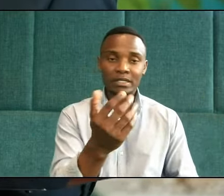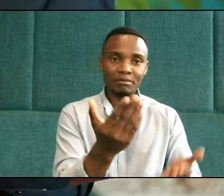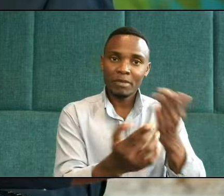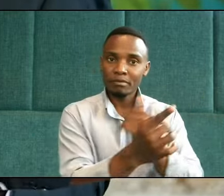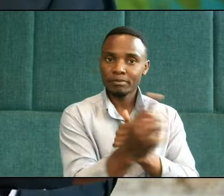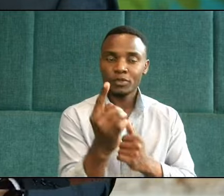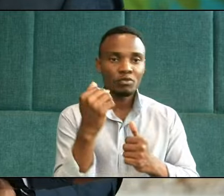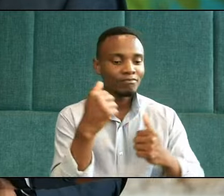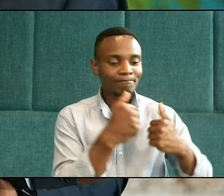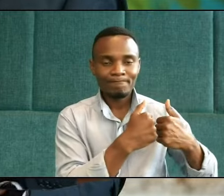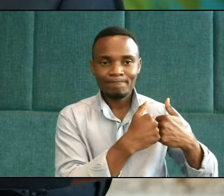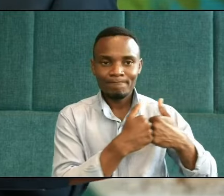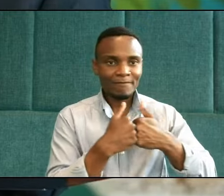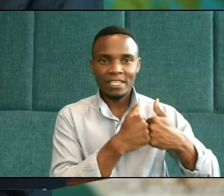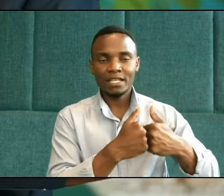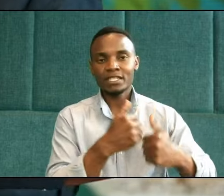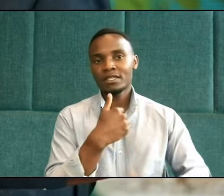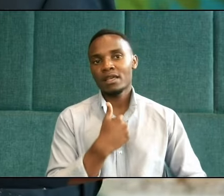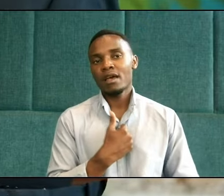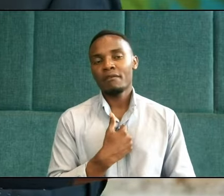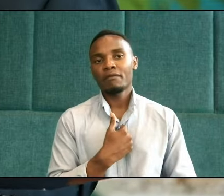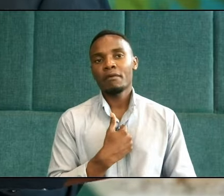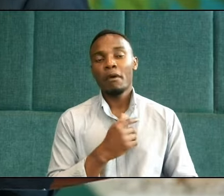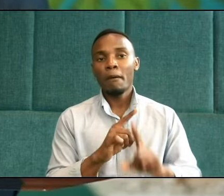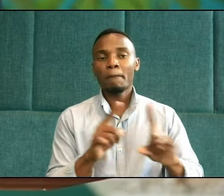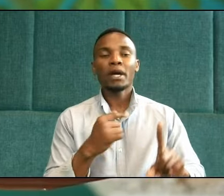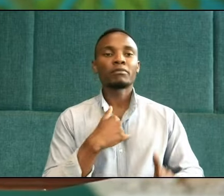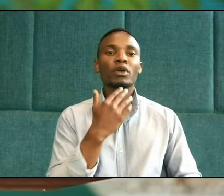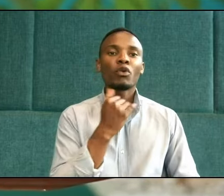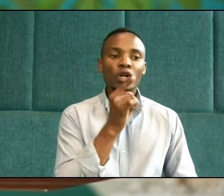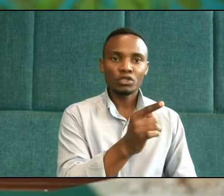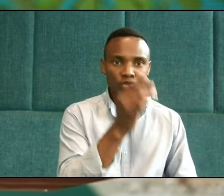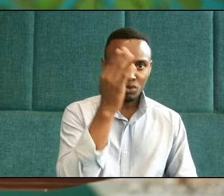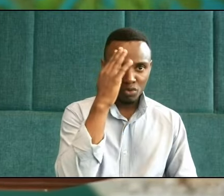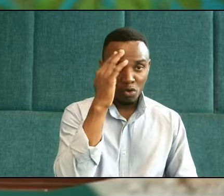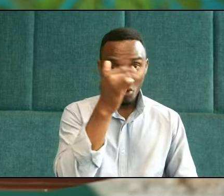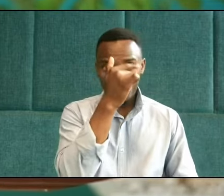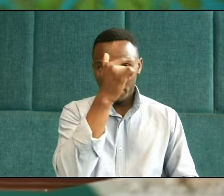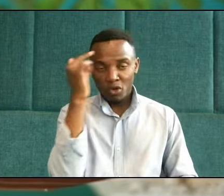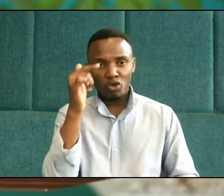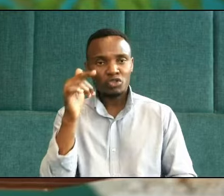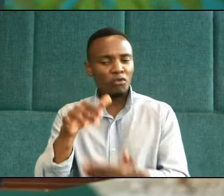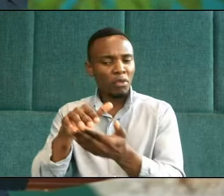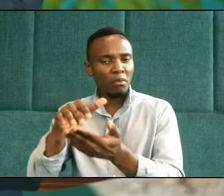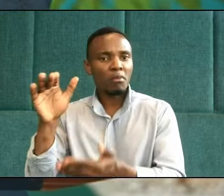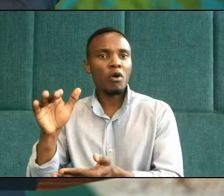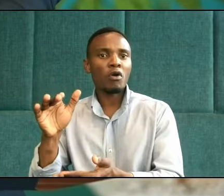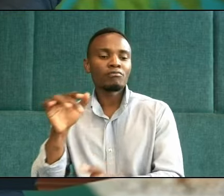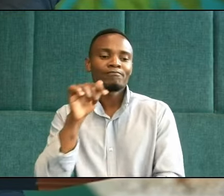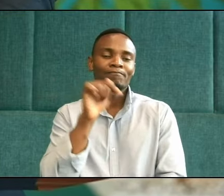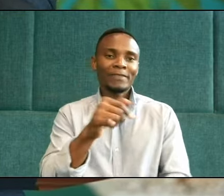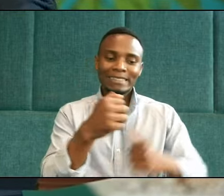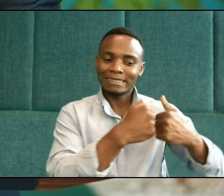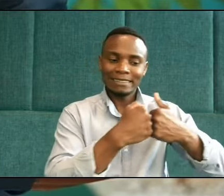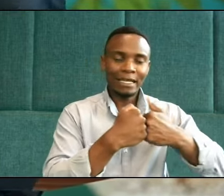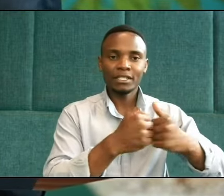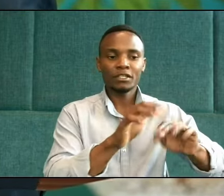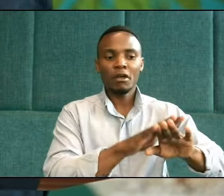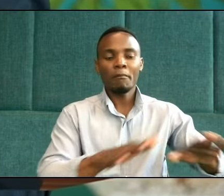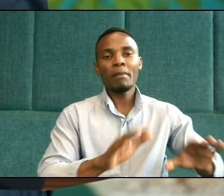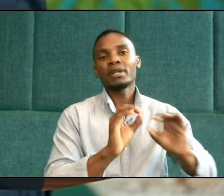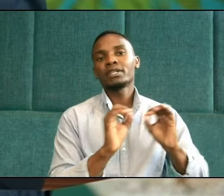you are going through, I want you to know, because of the much more, it is only temporary. It